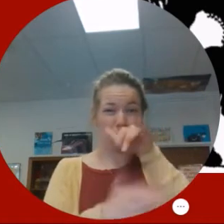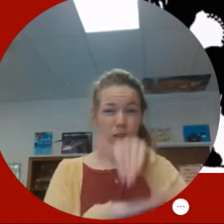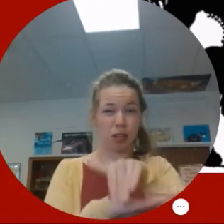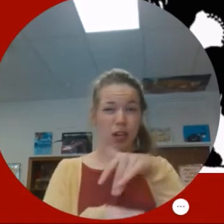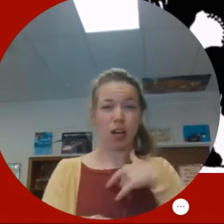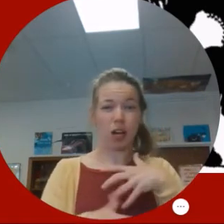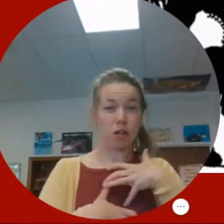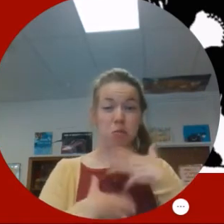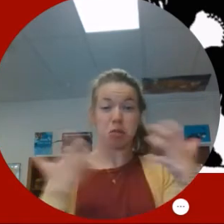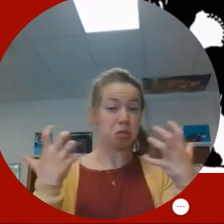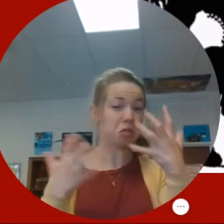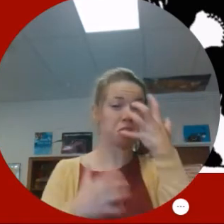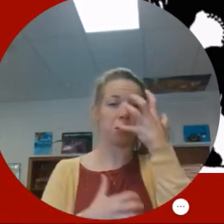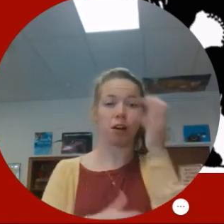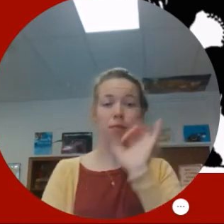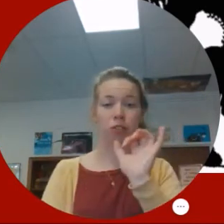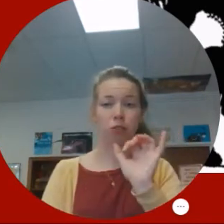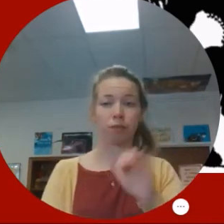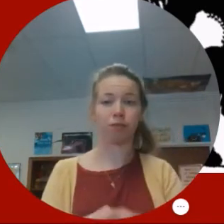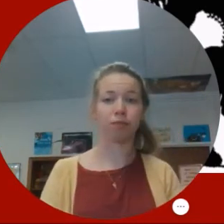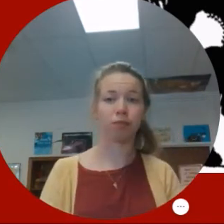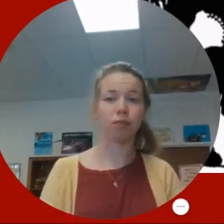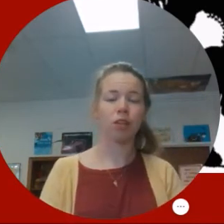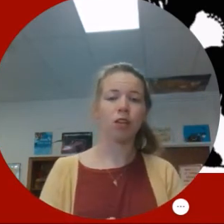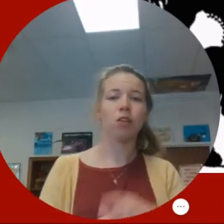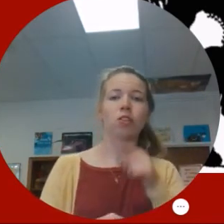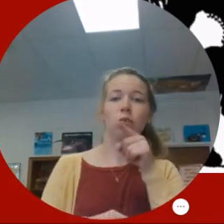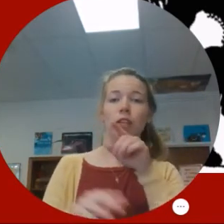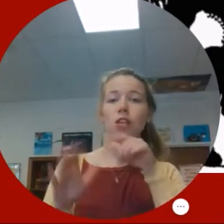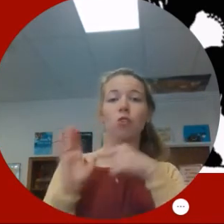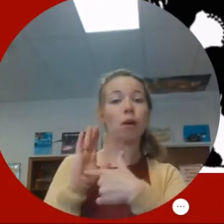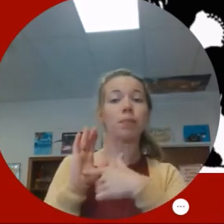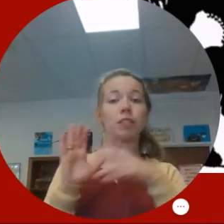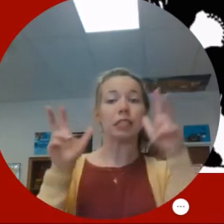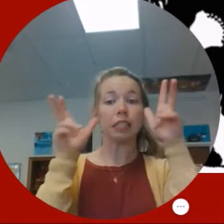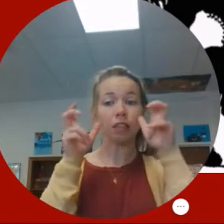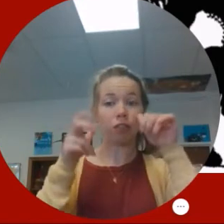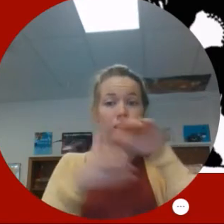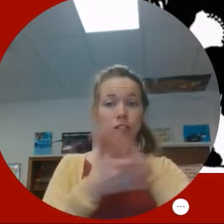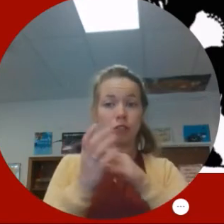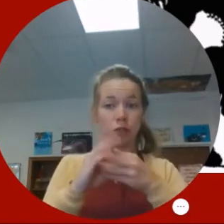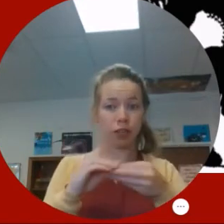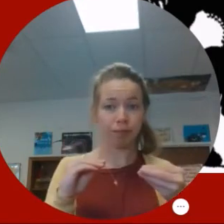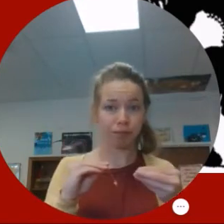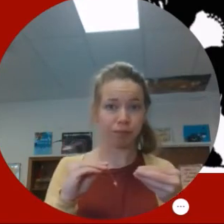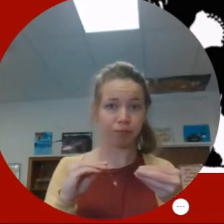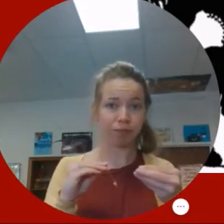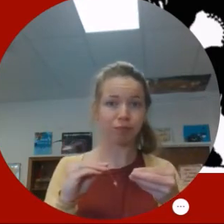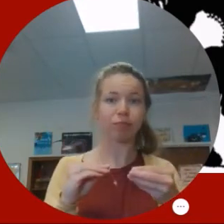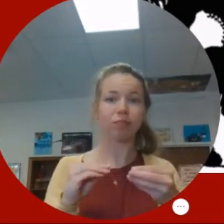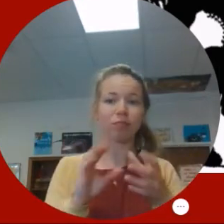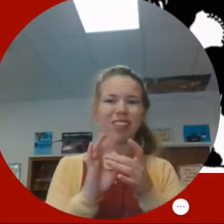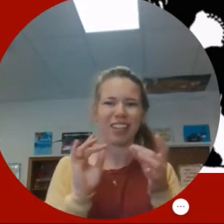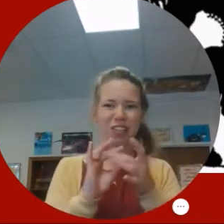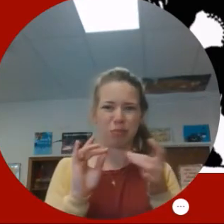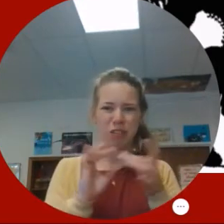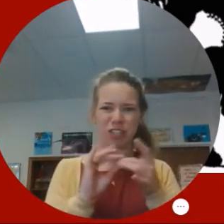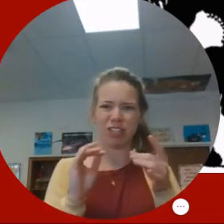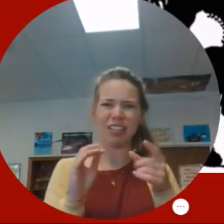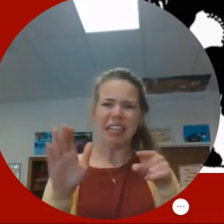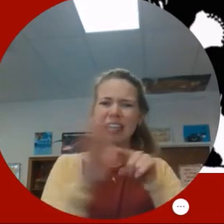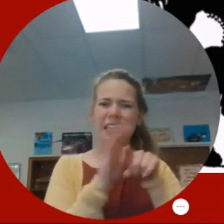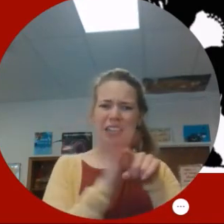up in the middle of the night, I am crabby too. So he represents evil in this story. I